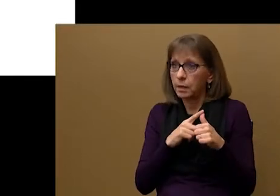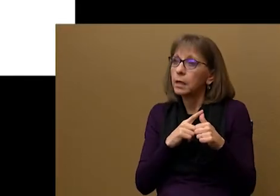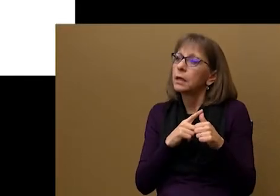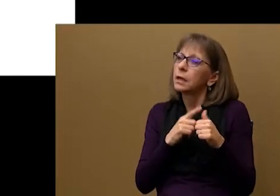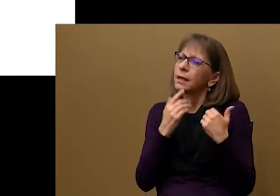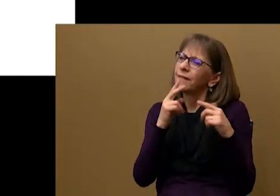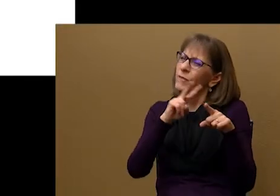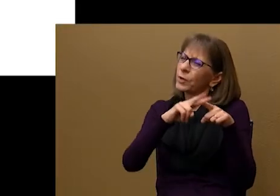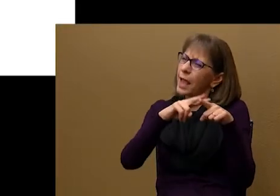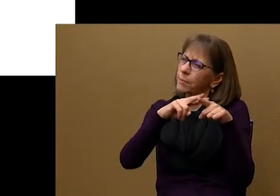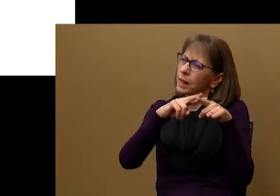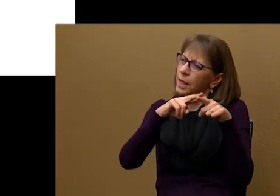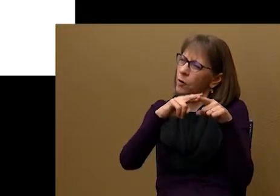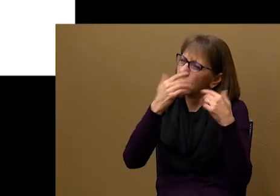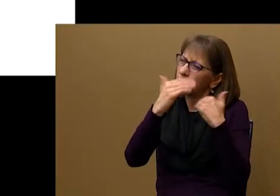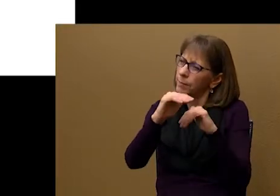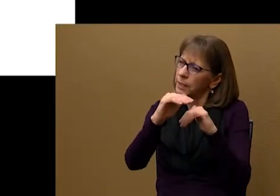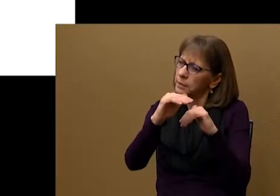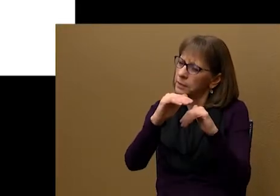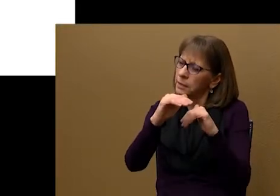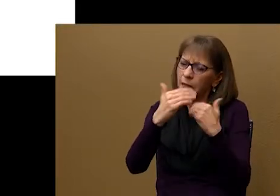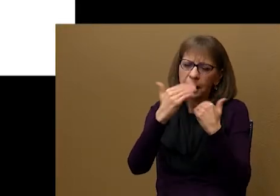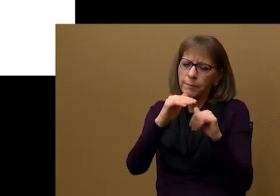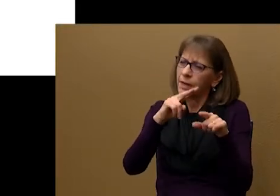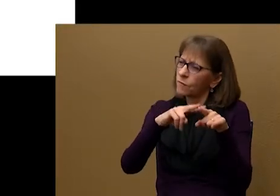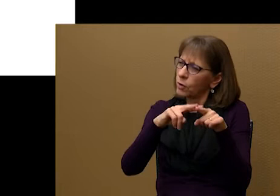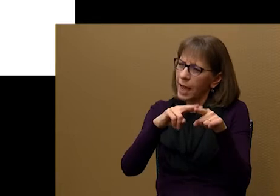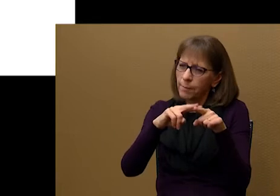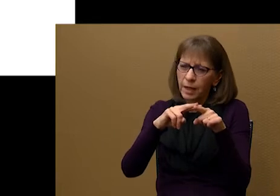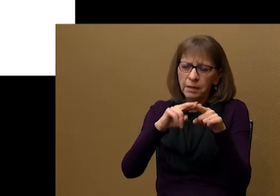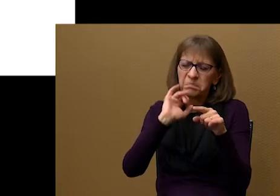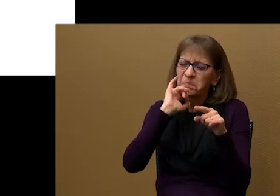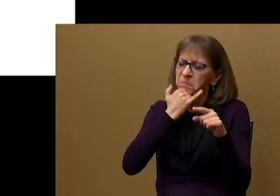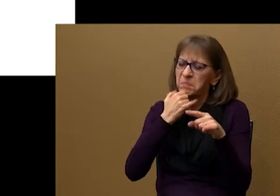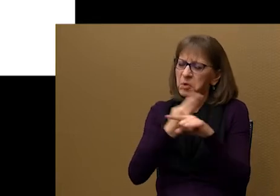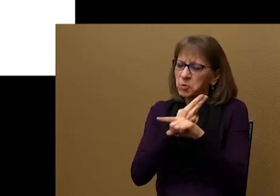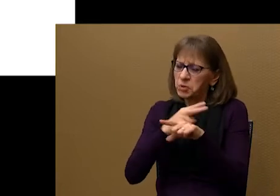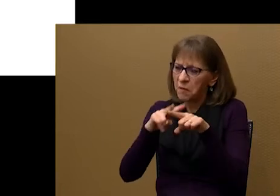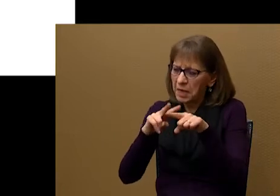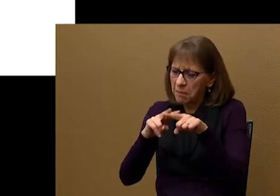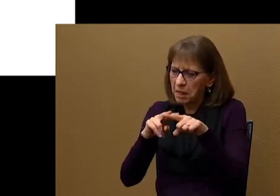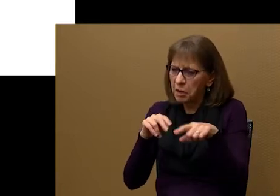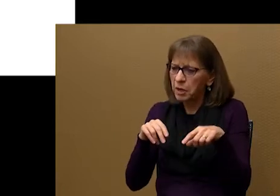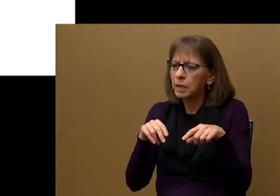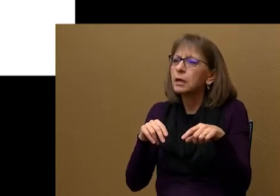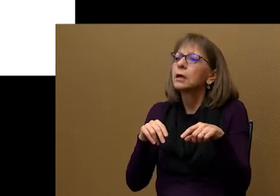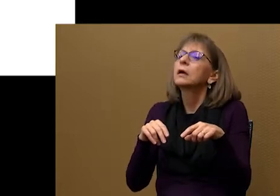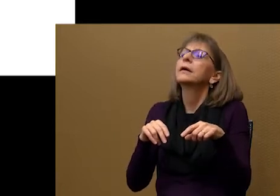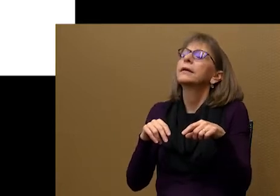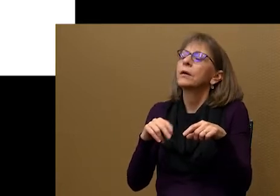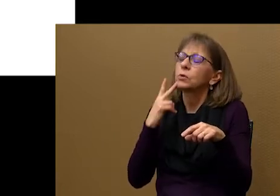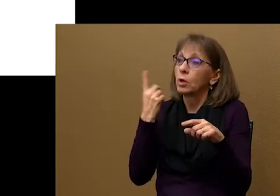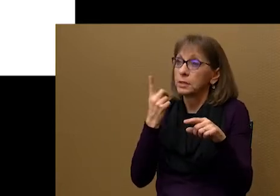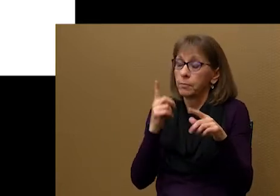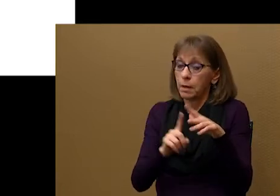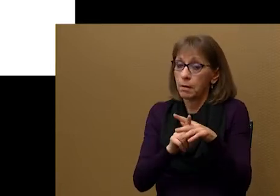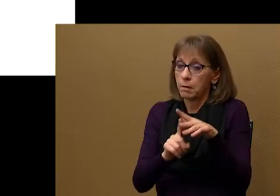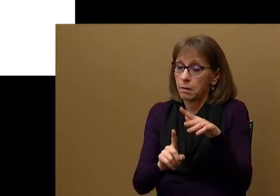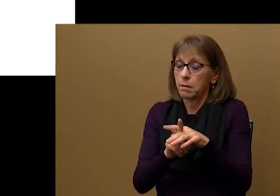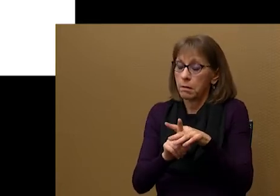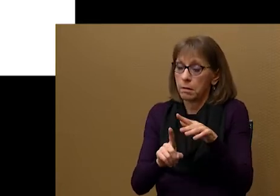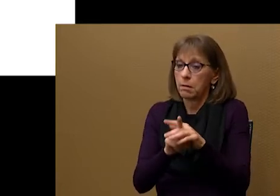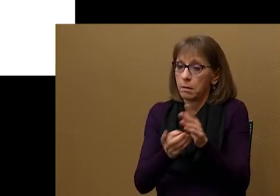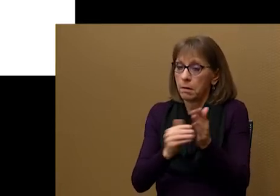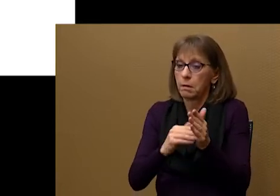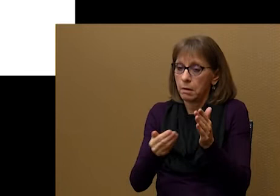Most obvious one was limitations of vocabulary, or words, limited vocabulary, incorrectly used vocabulary. We saw